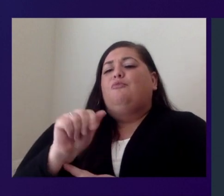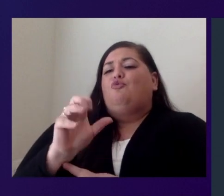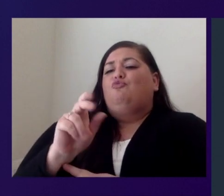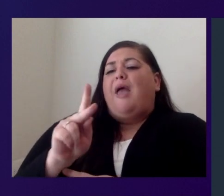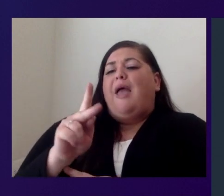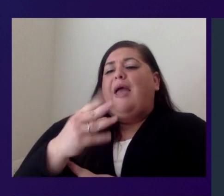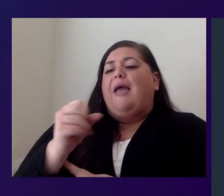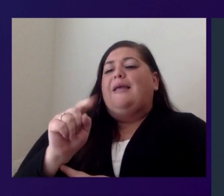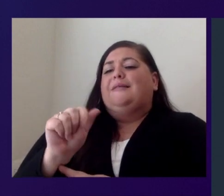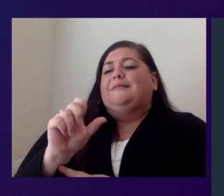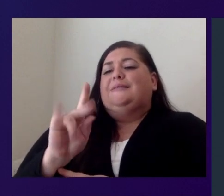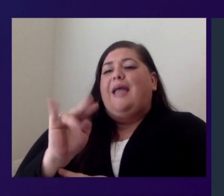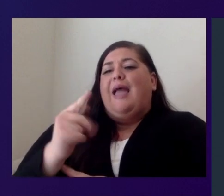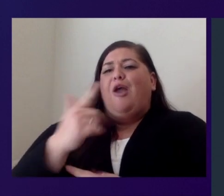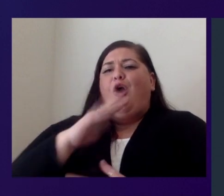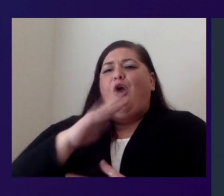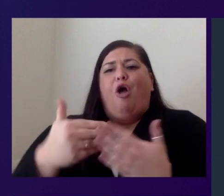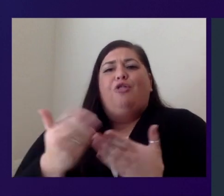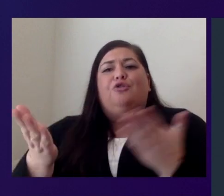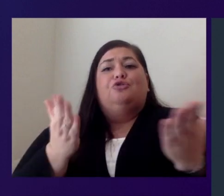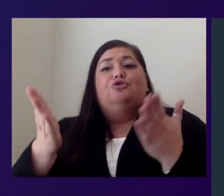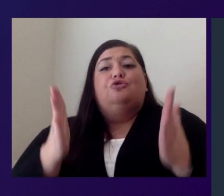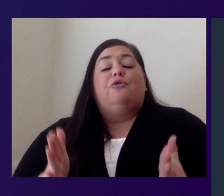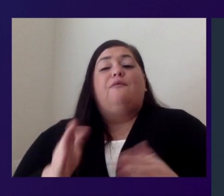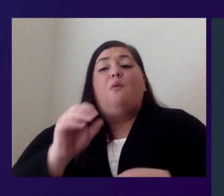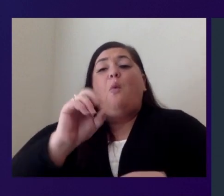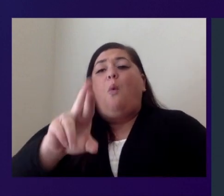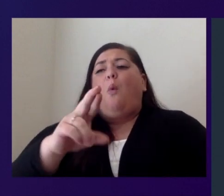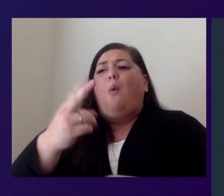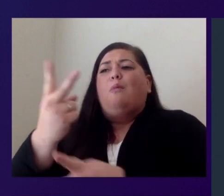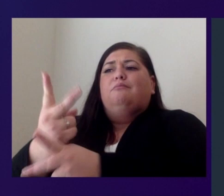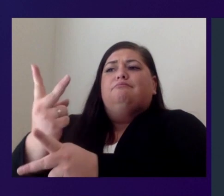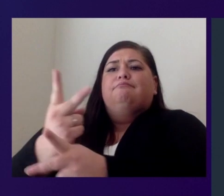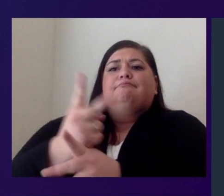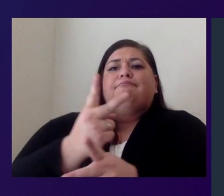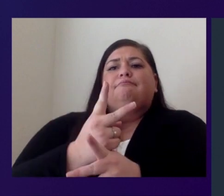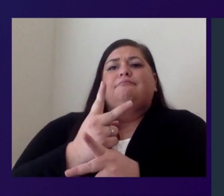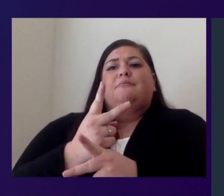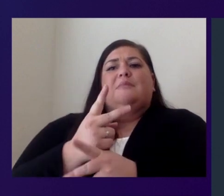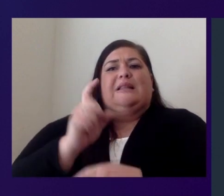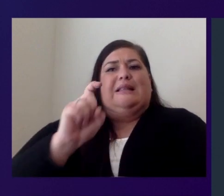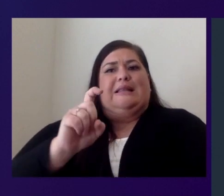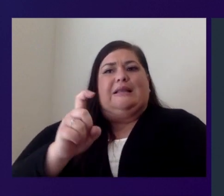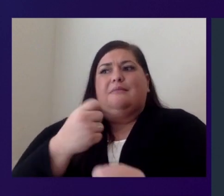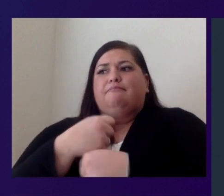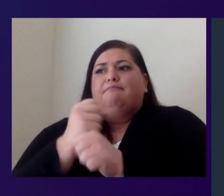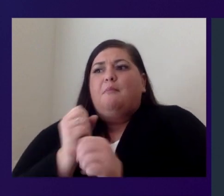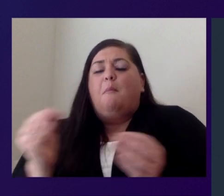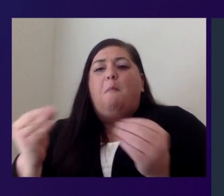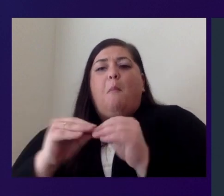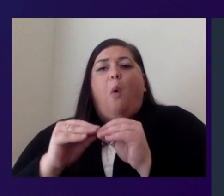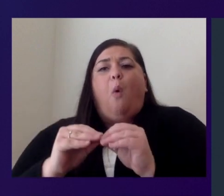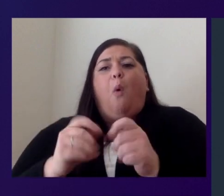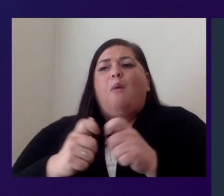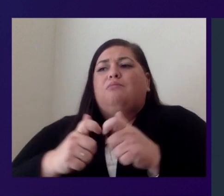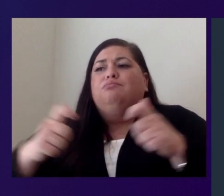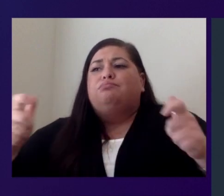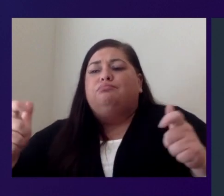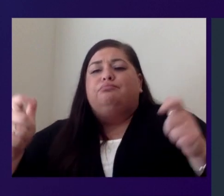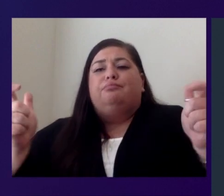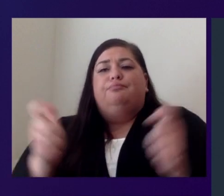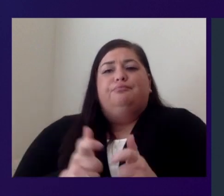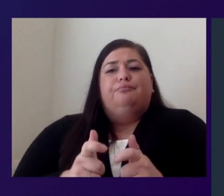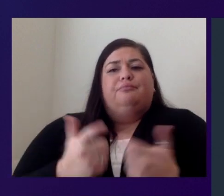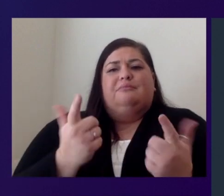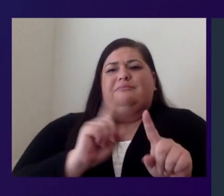of these servers, or whether it's just managing, whether you have to procure more, scale up, scale down, decommission, all of